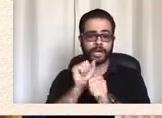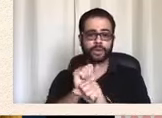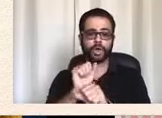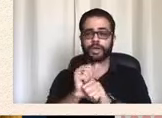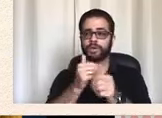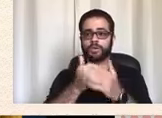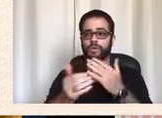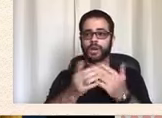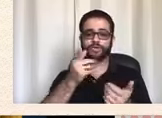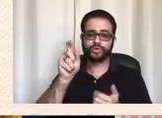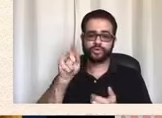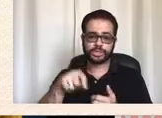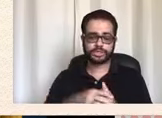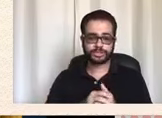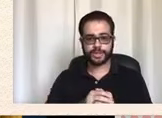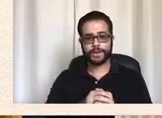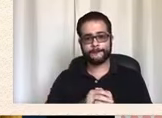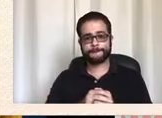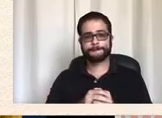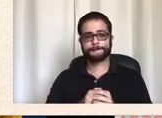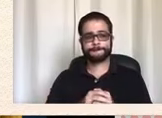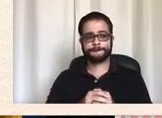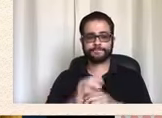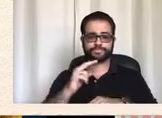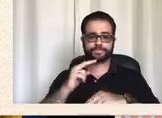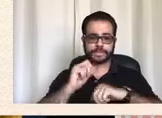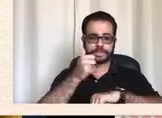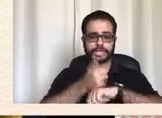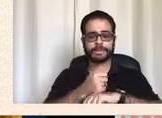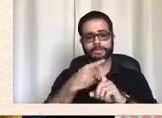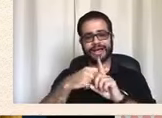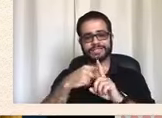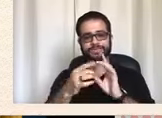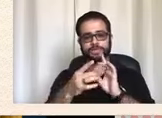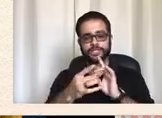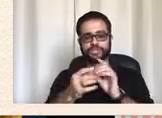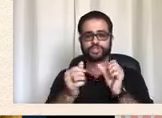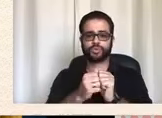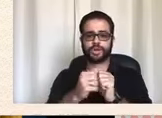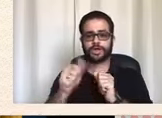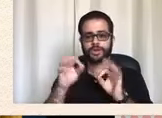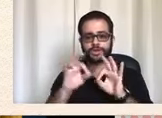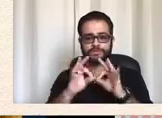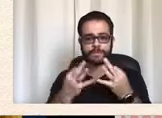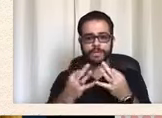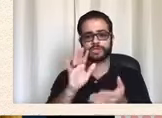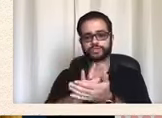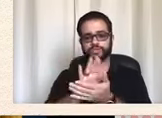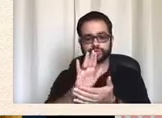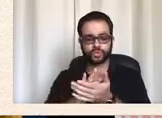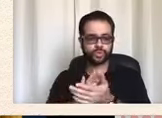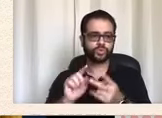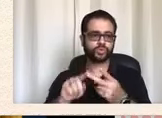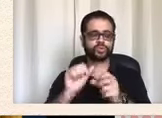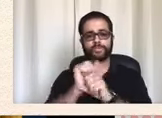need. Building positive relationships, right, with other families, schools, employers, elected